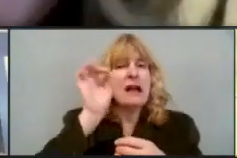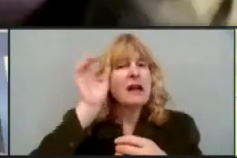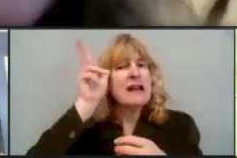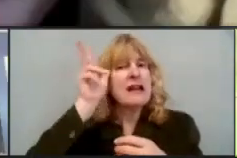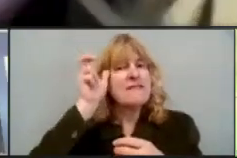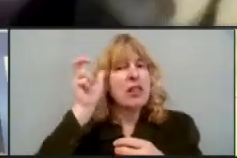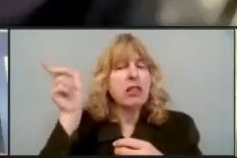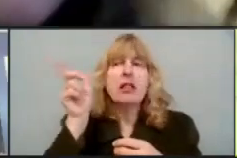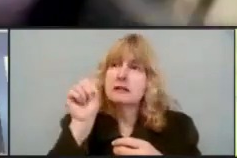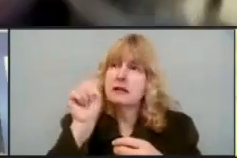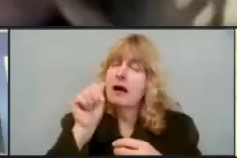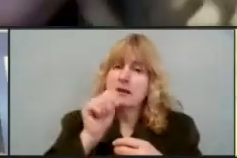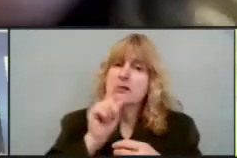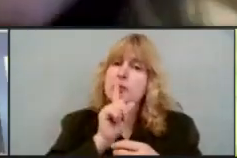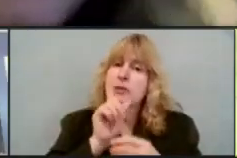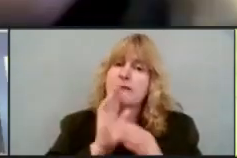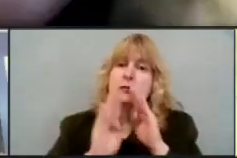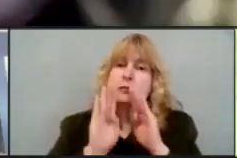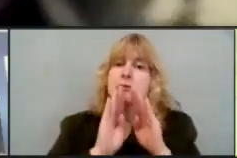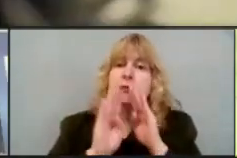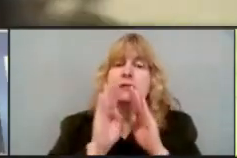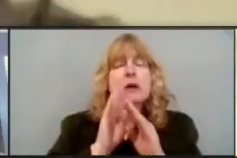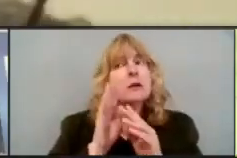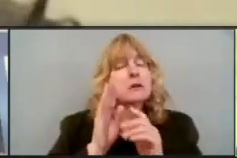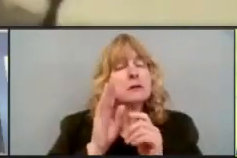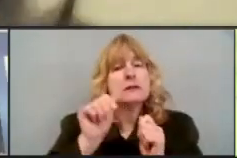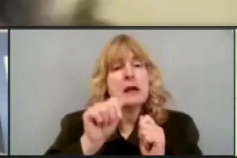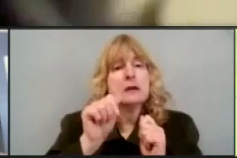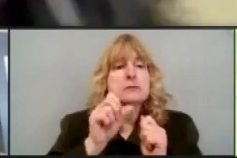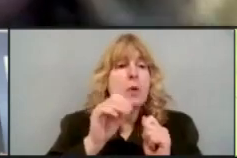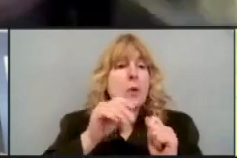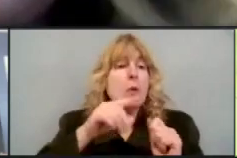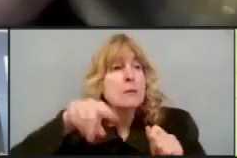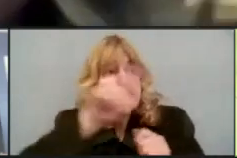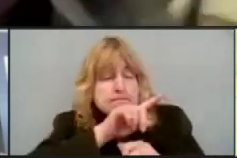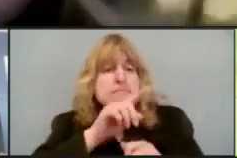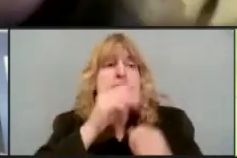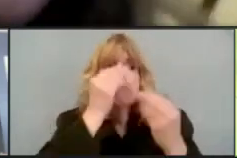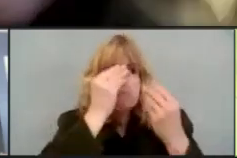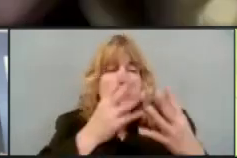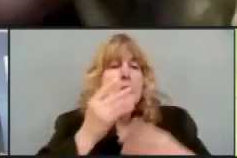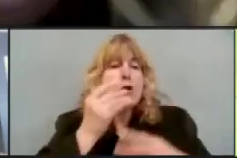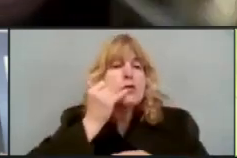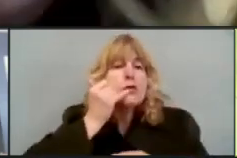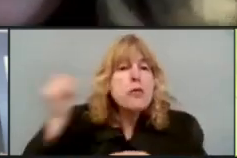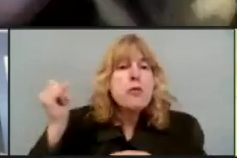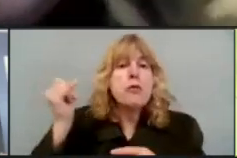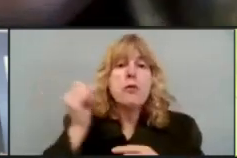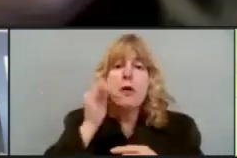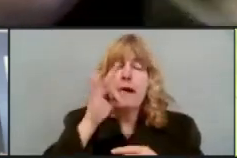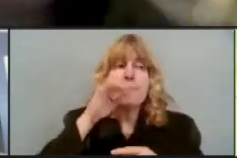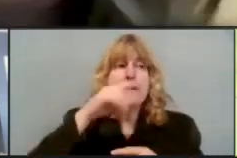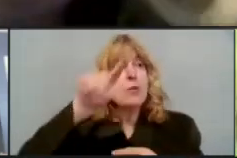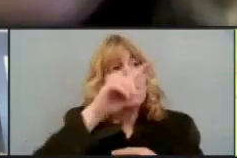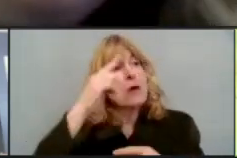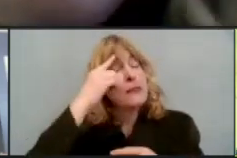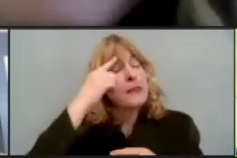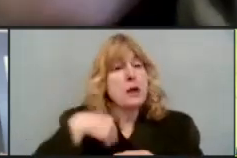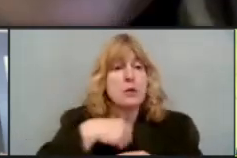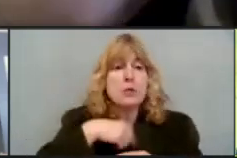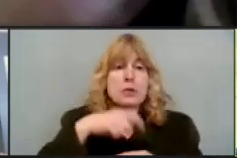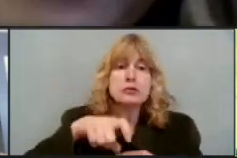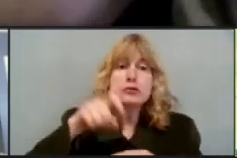frustrating. So call if you think that we should talk